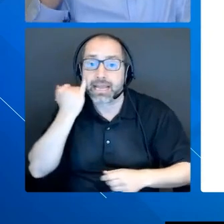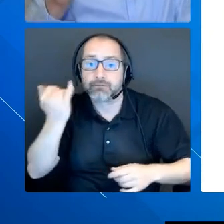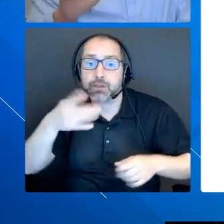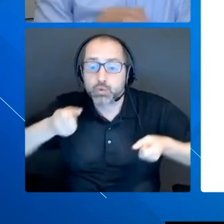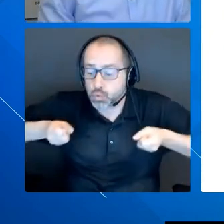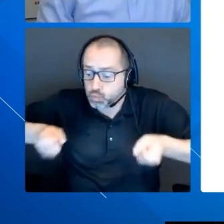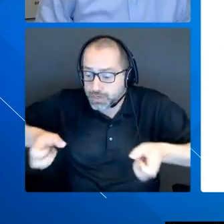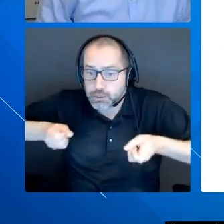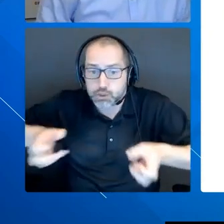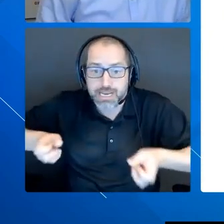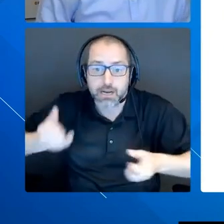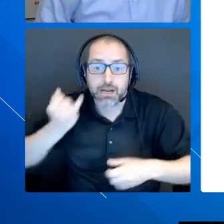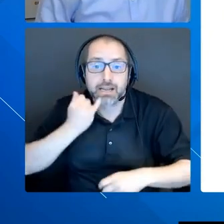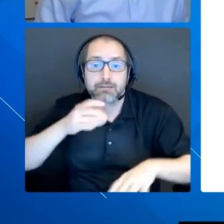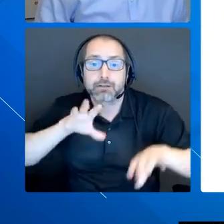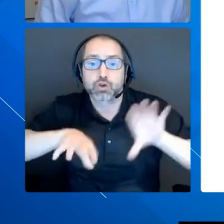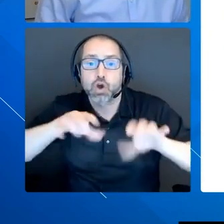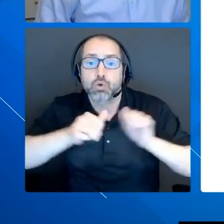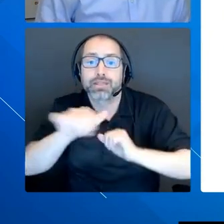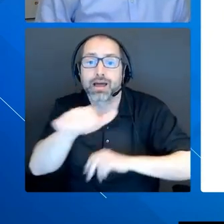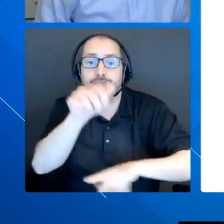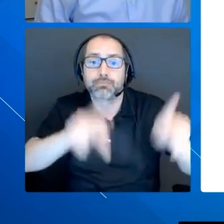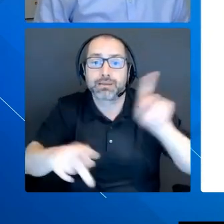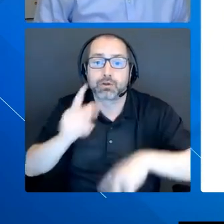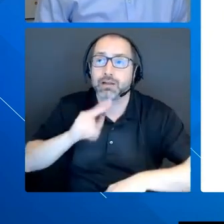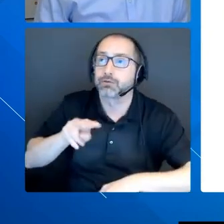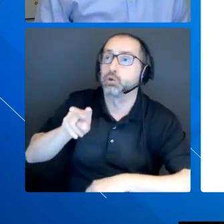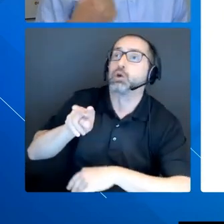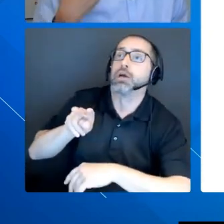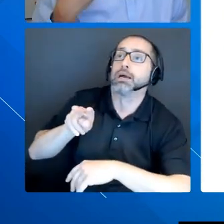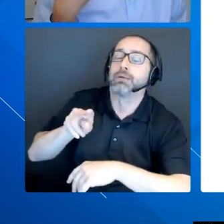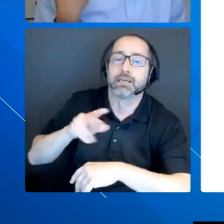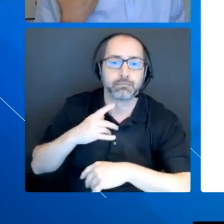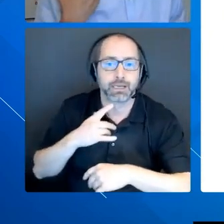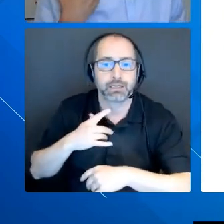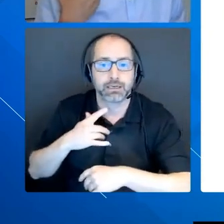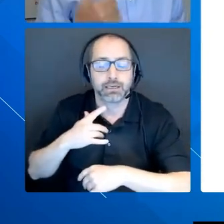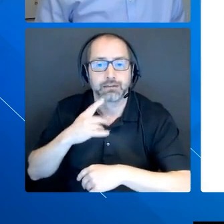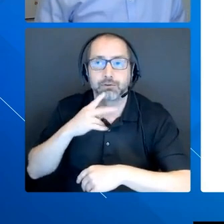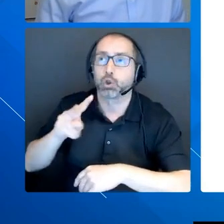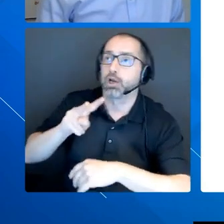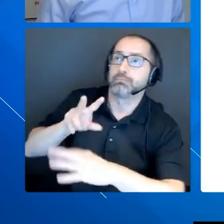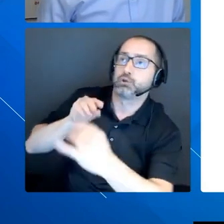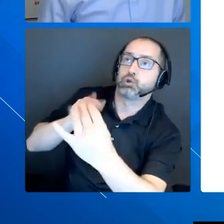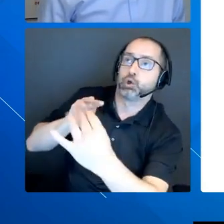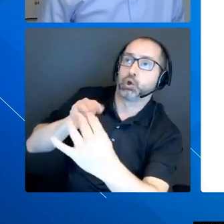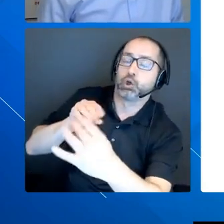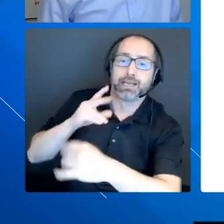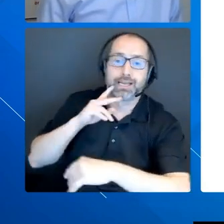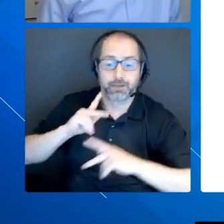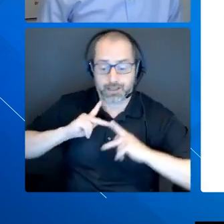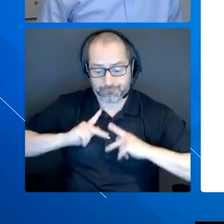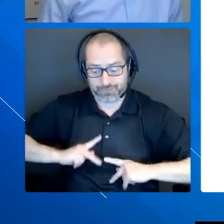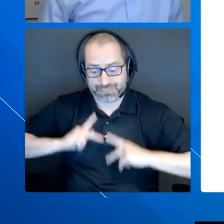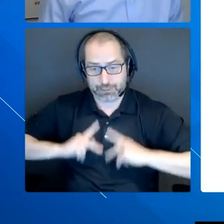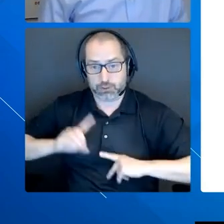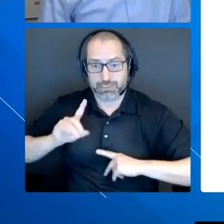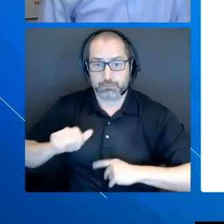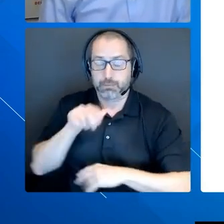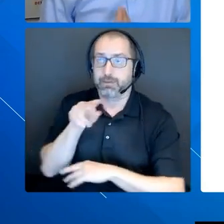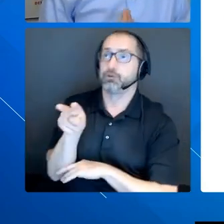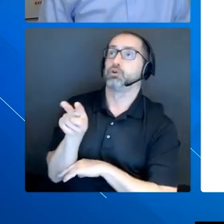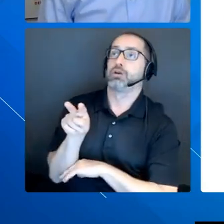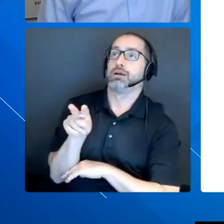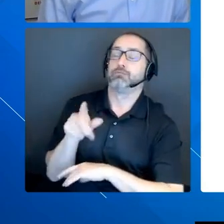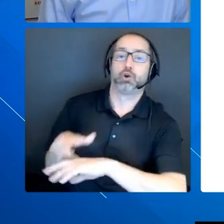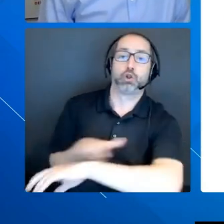they're talking to other people, I'm looking up now, but they have to look up when they talk. If they have a physical disability or just looking up for a long period of